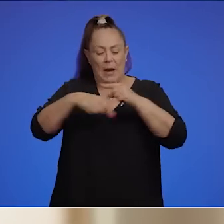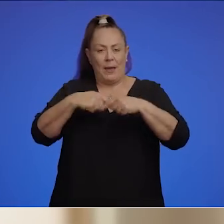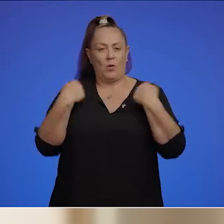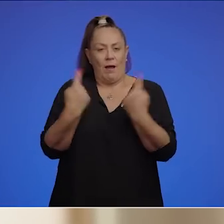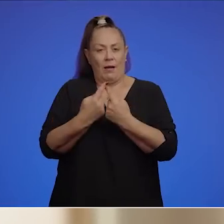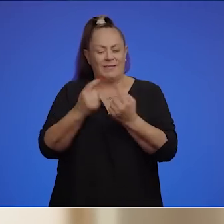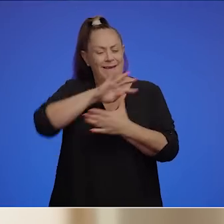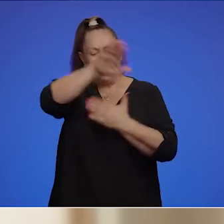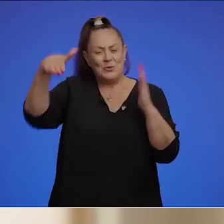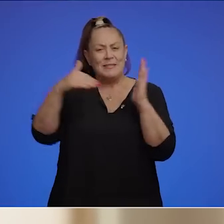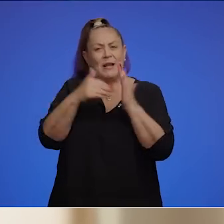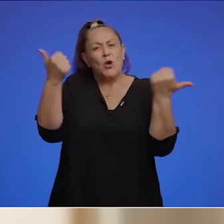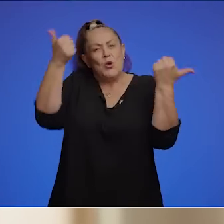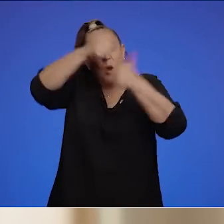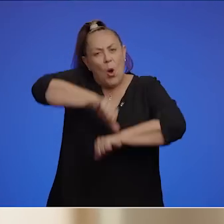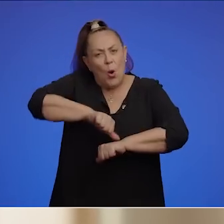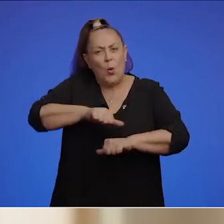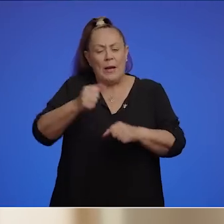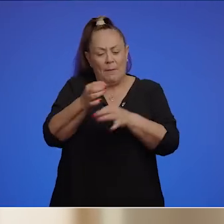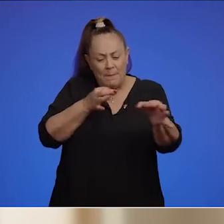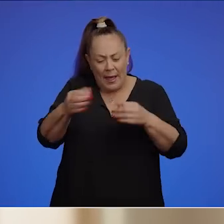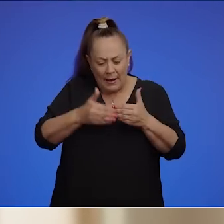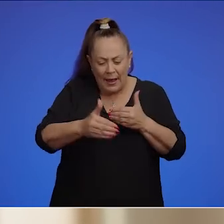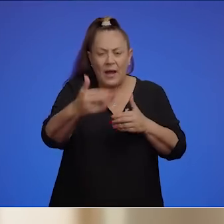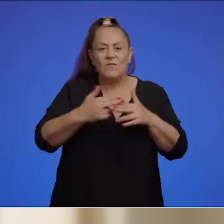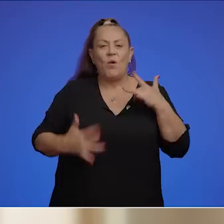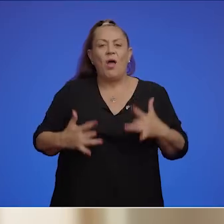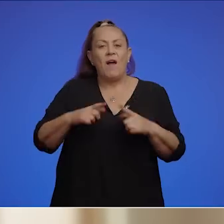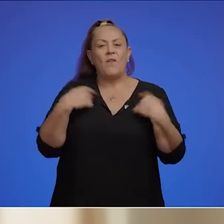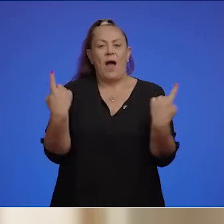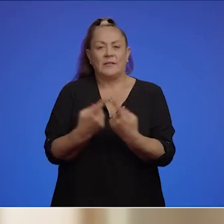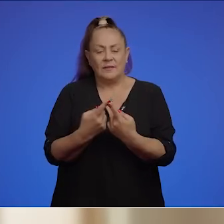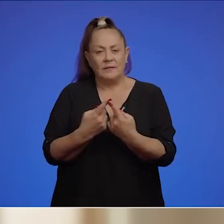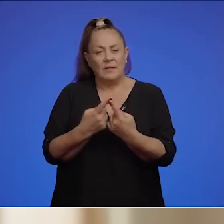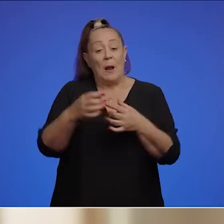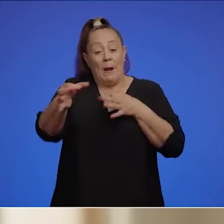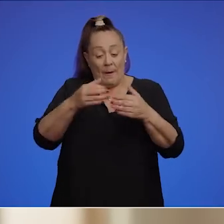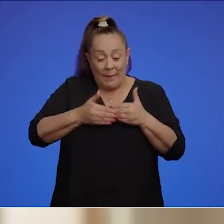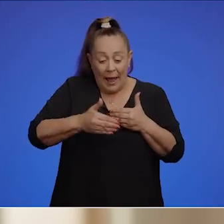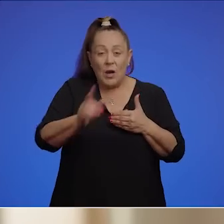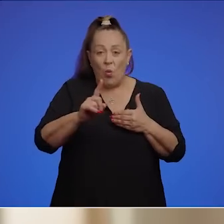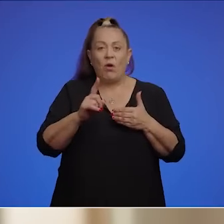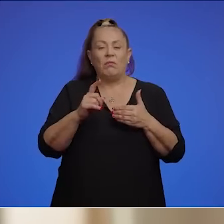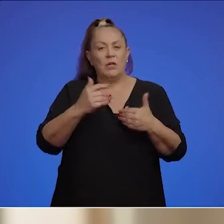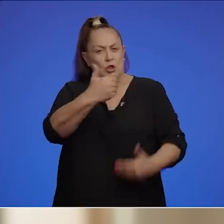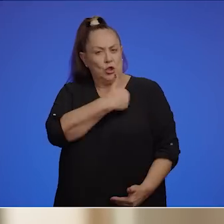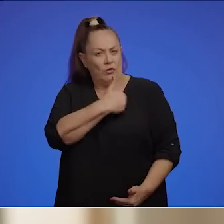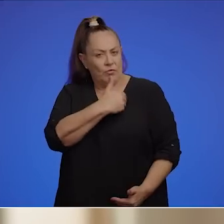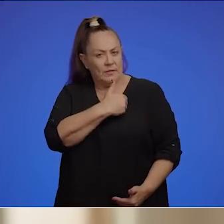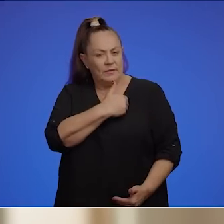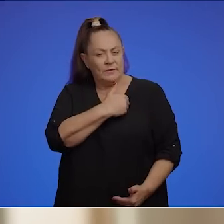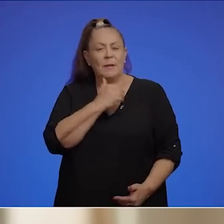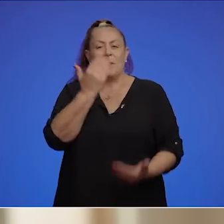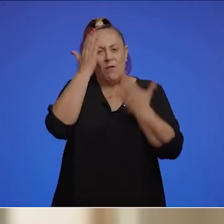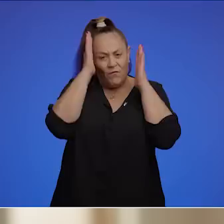and he maps out the greatest plan of life for us. And it's inevitably a plan of generosity, focused on him,